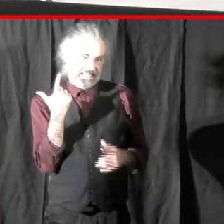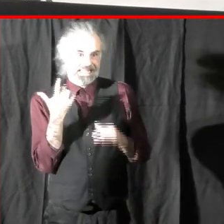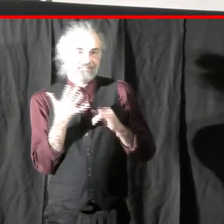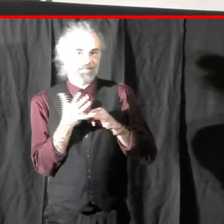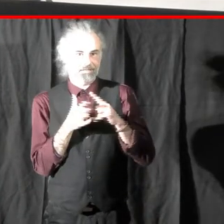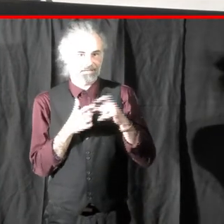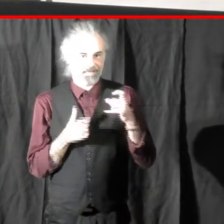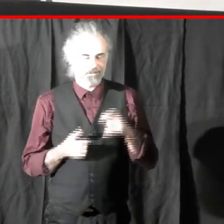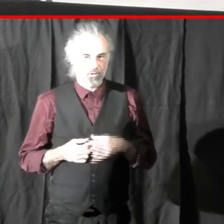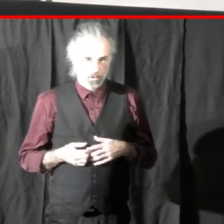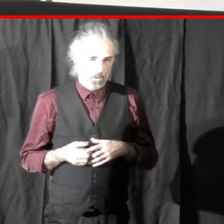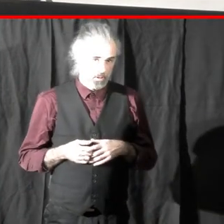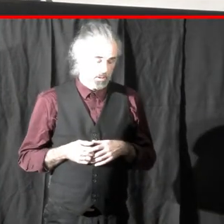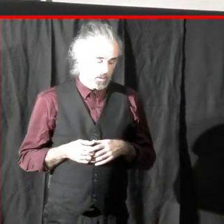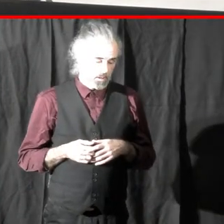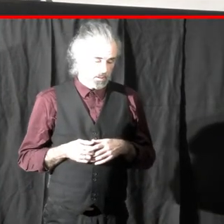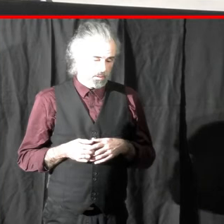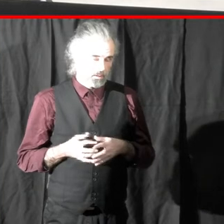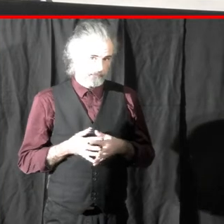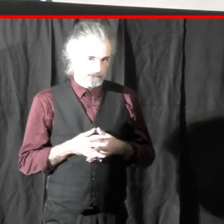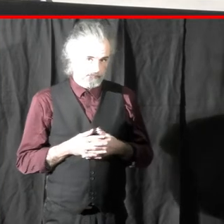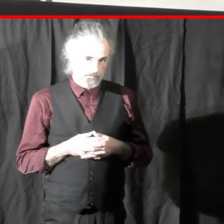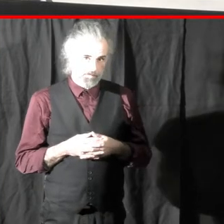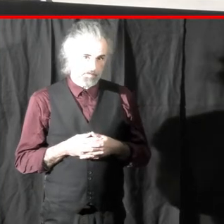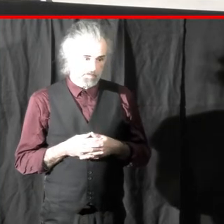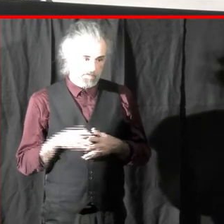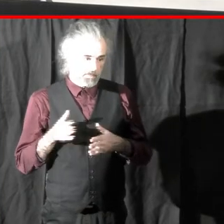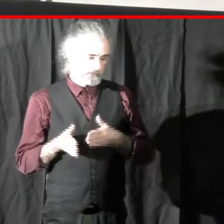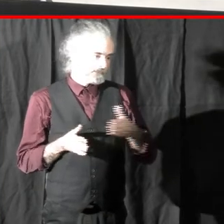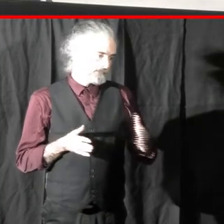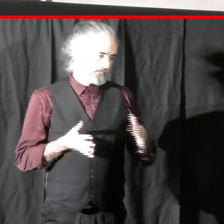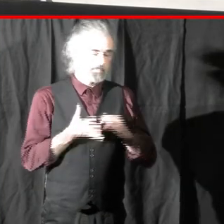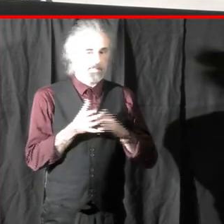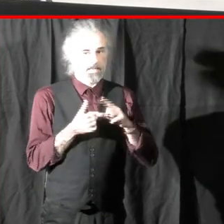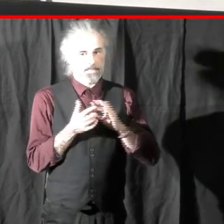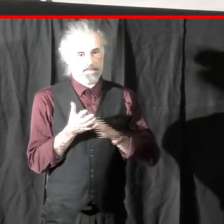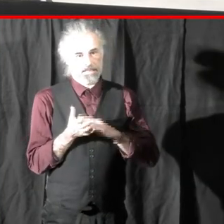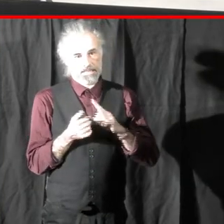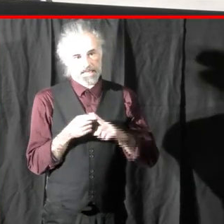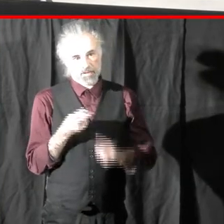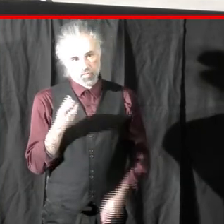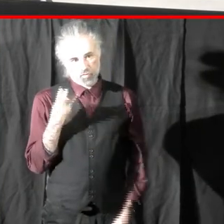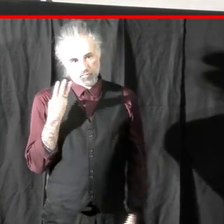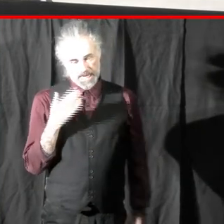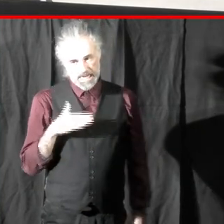will go to scene number three now, please.